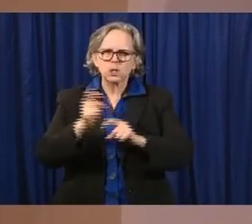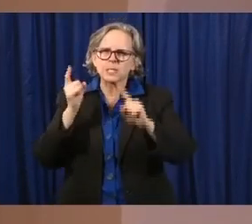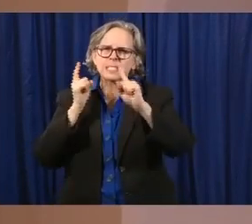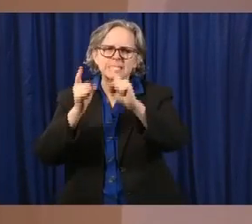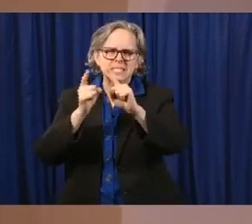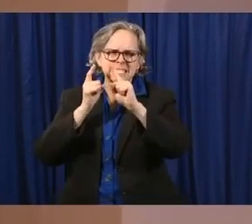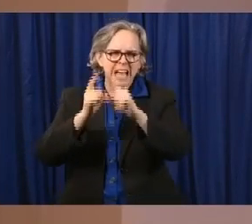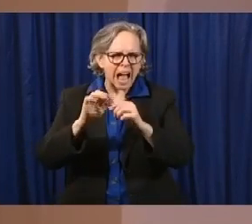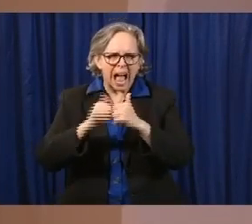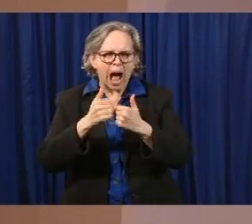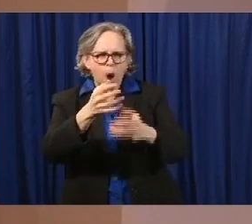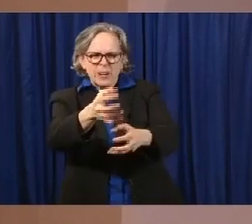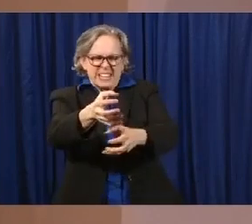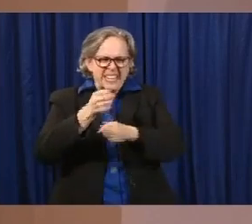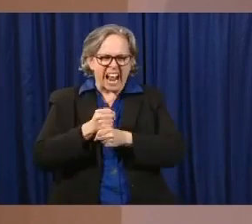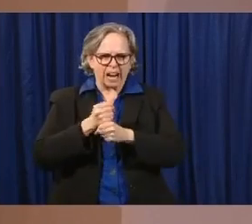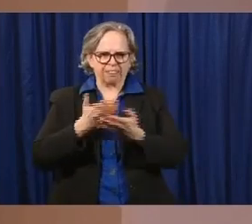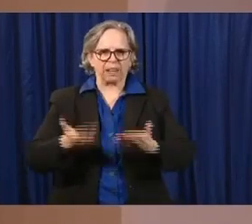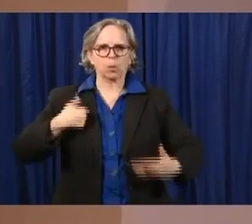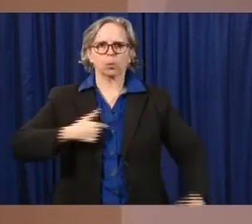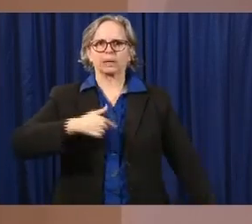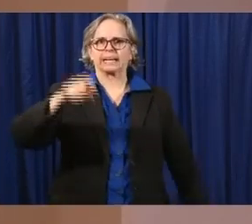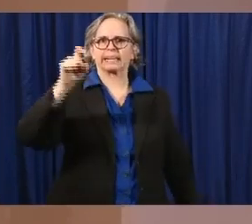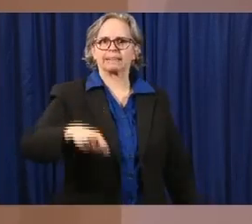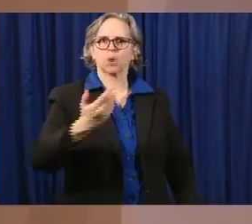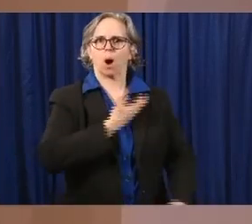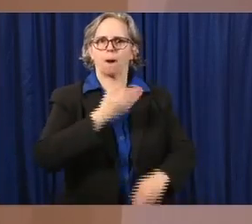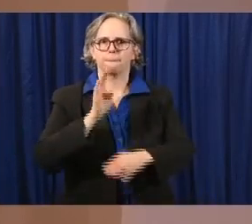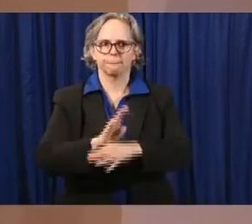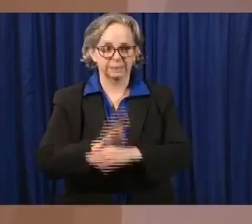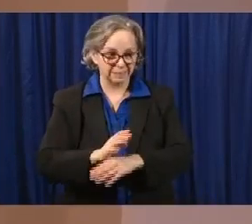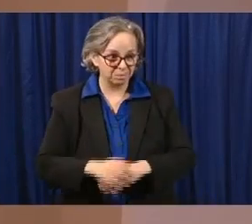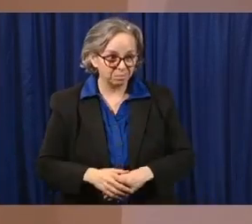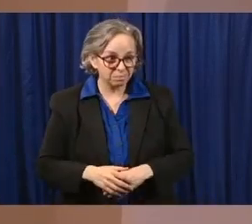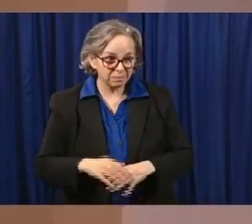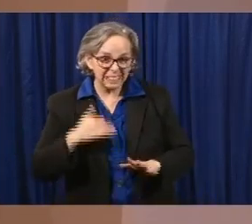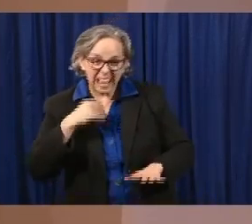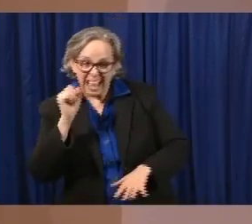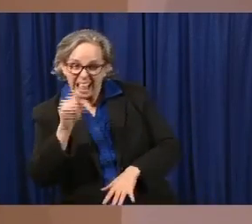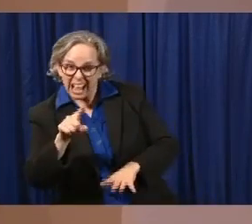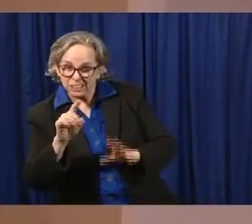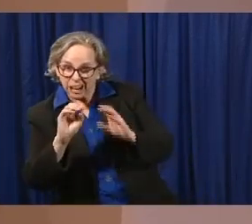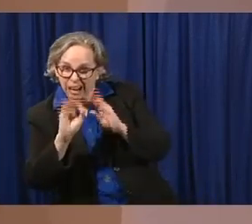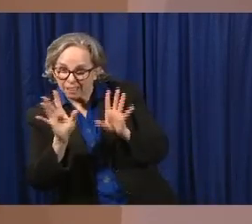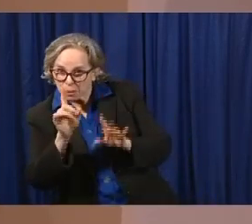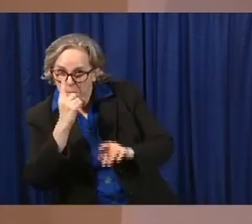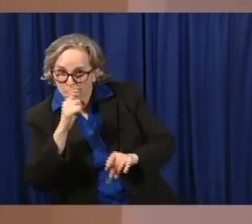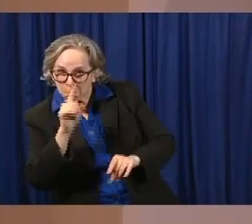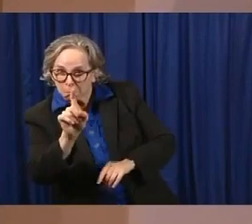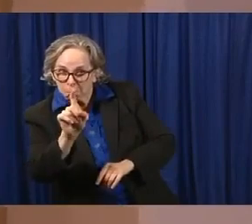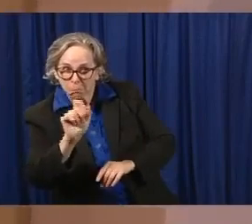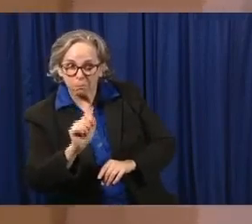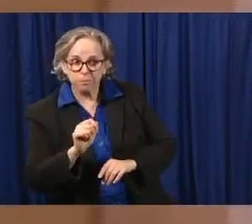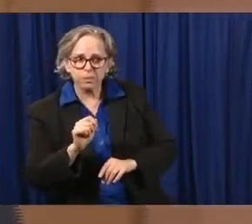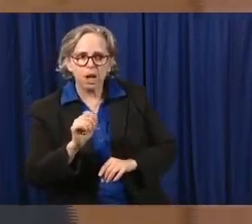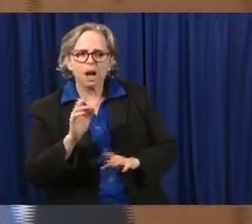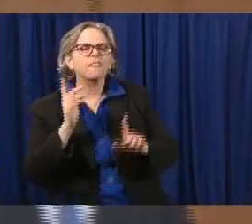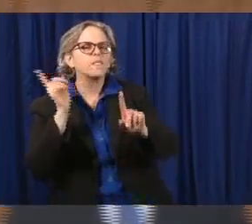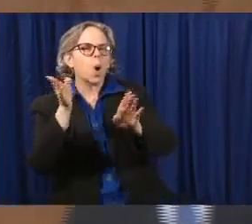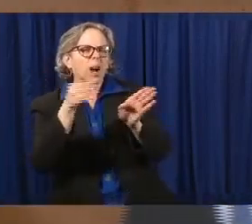can be prepared. Can I ask a follow-up just to clarify something? So, Governor, from what I heard, you're saying